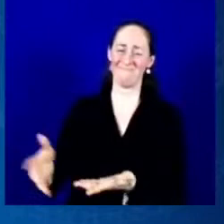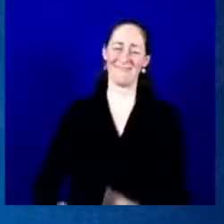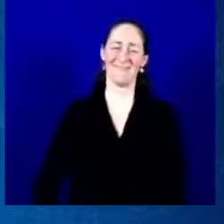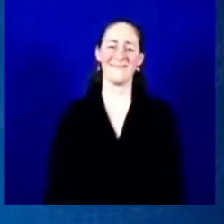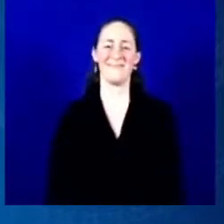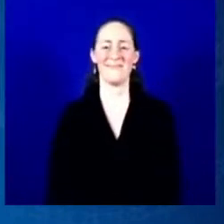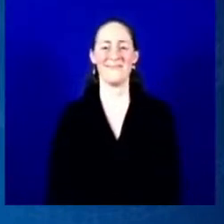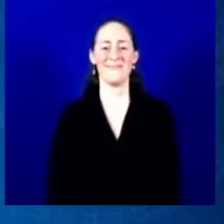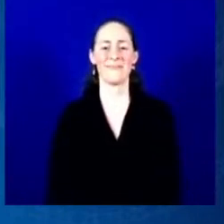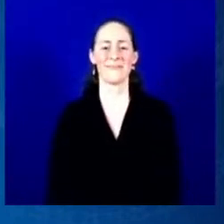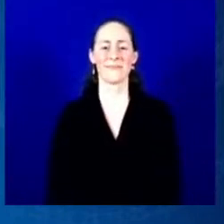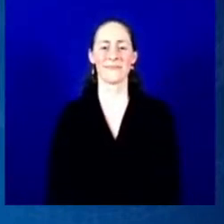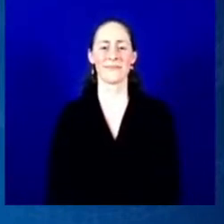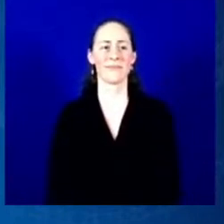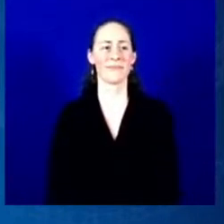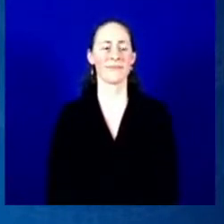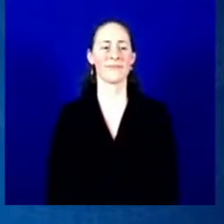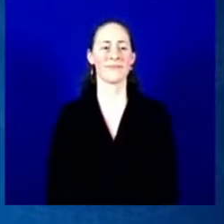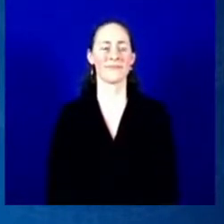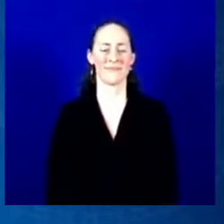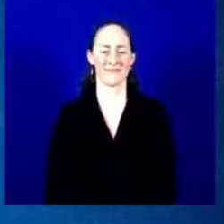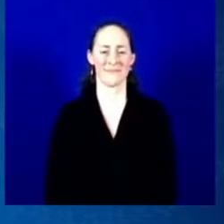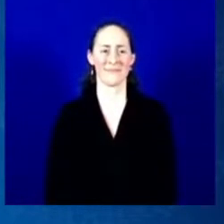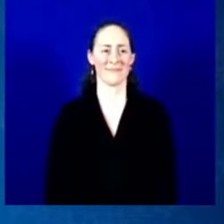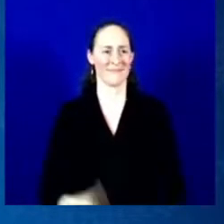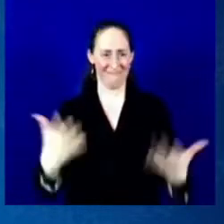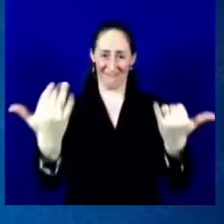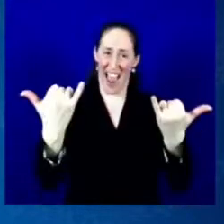You're eligible now.